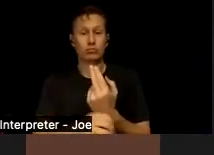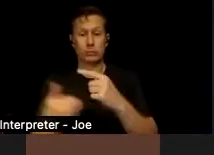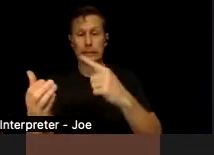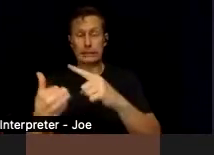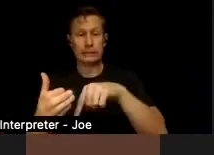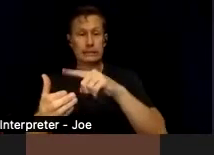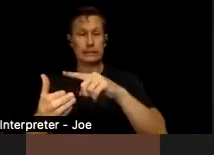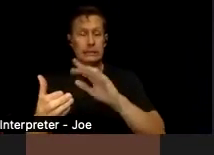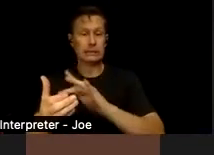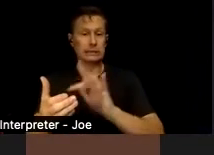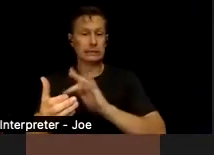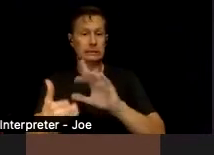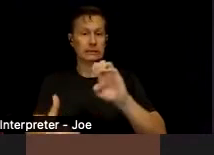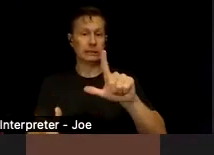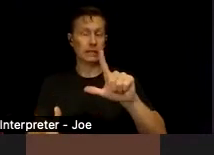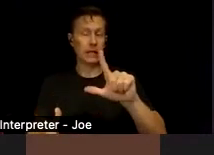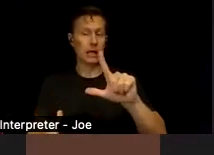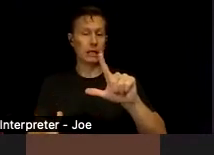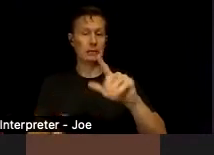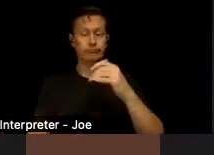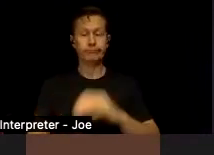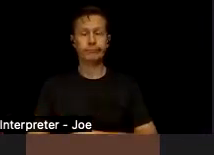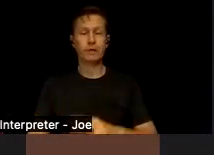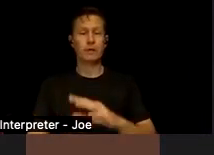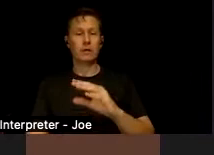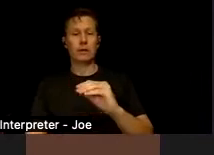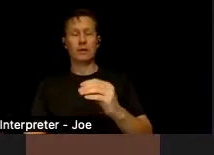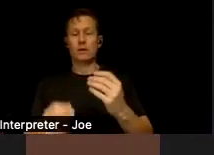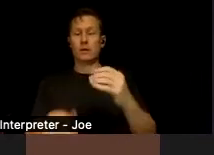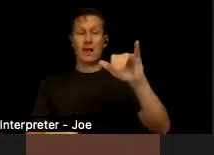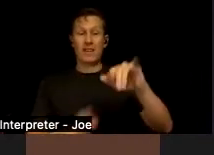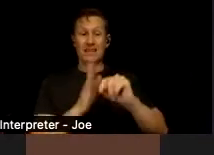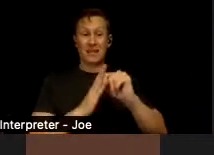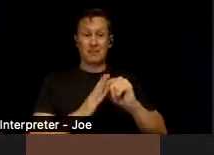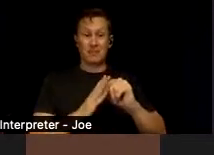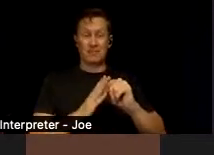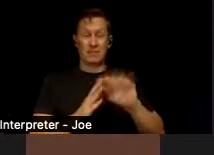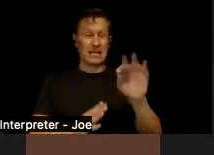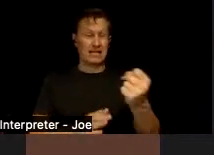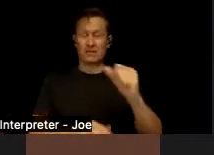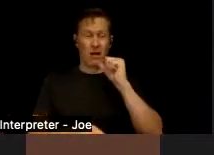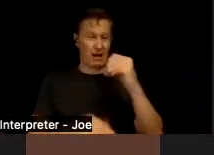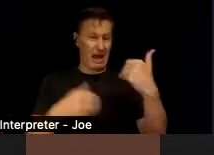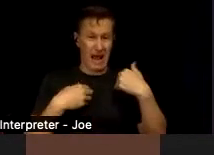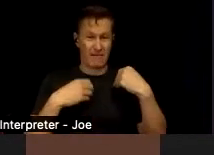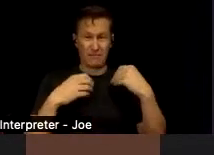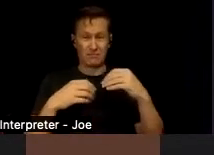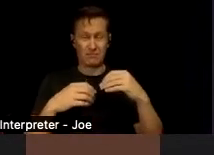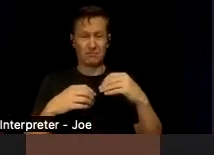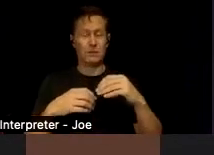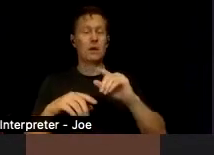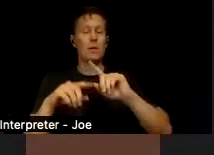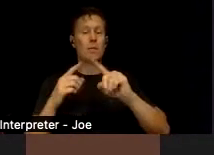prolific in the area at that, or in everyone's hands at that time. That helps, but it also hinders just due to